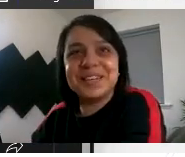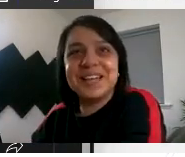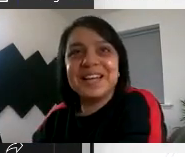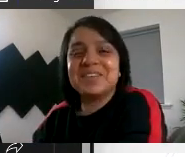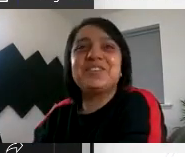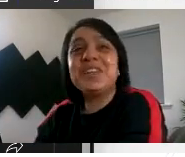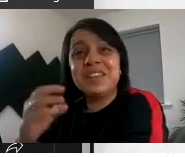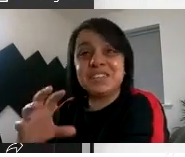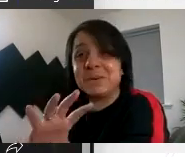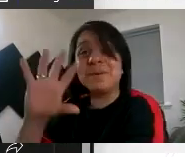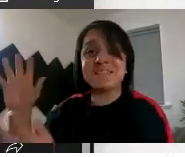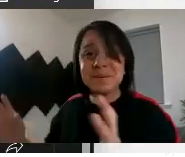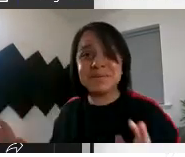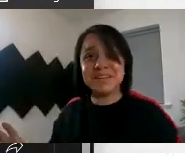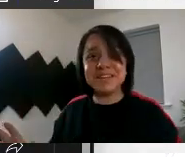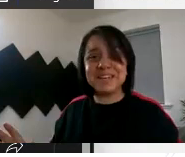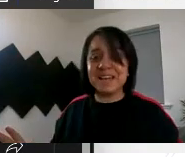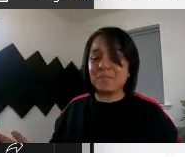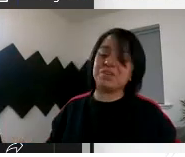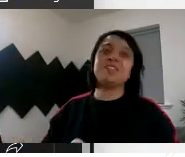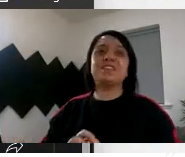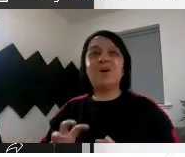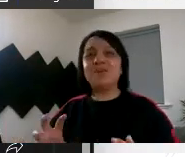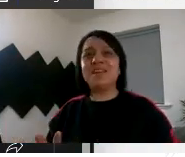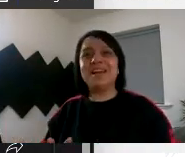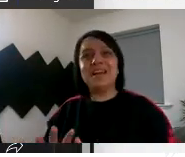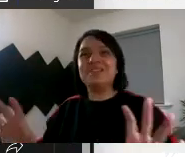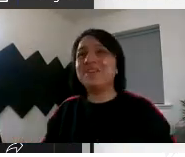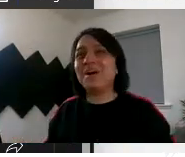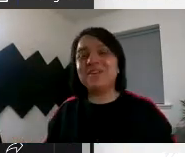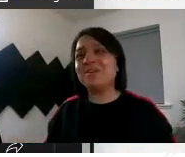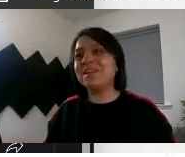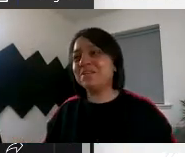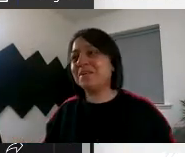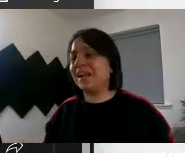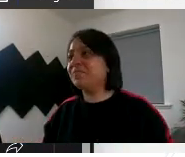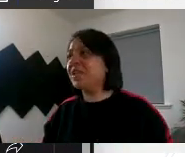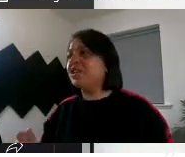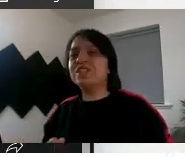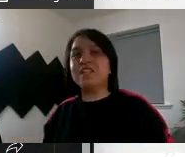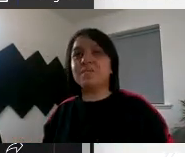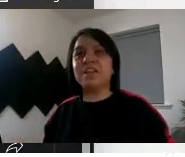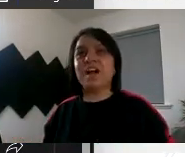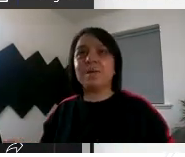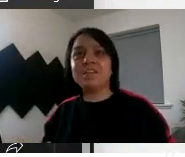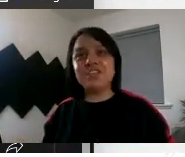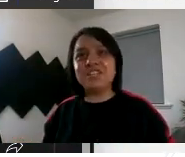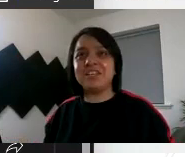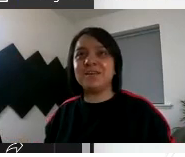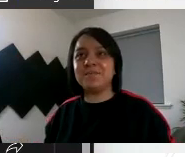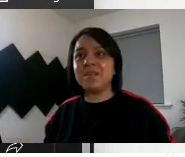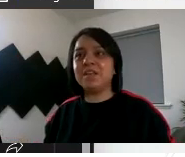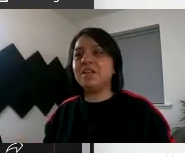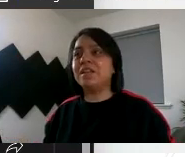was. So she thinks she's a big celebrity, but she's actually only known in the UK. She said something like, I am the